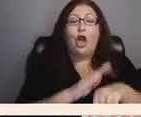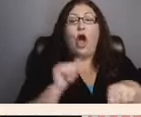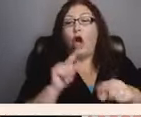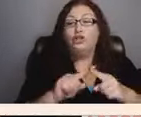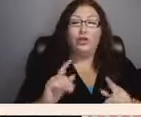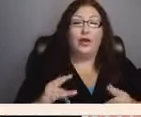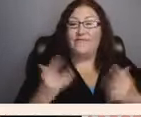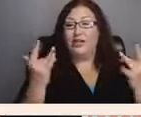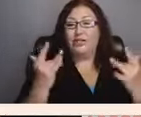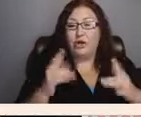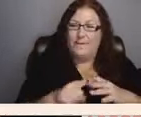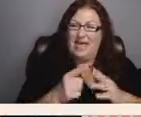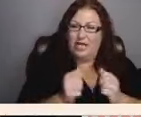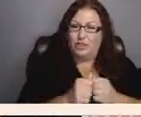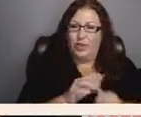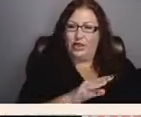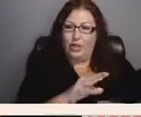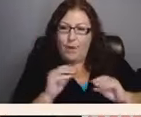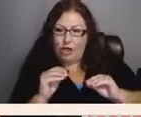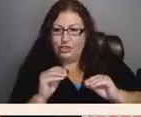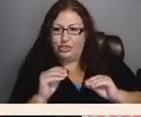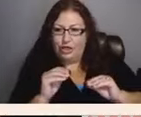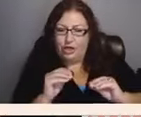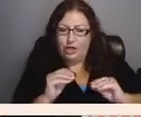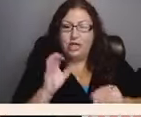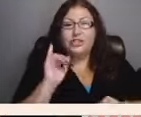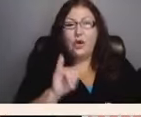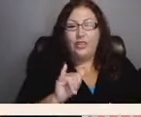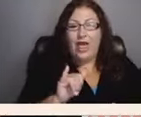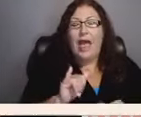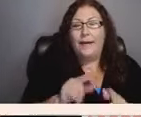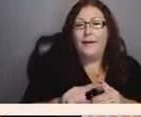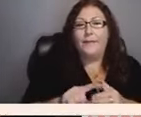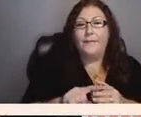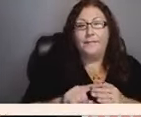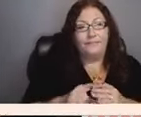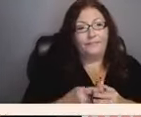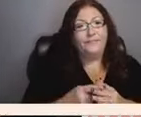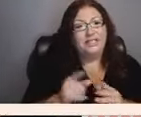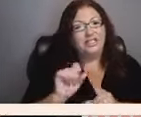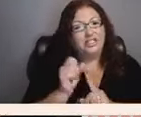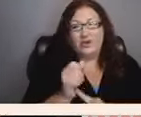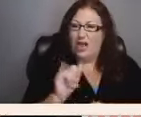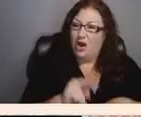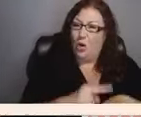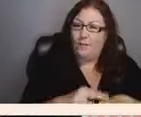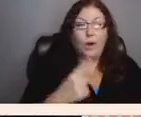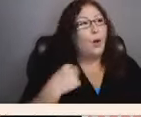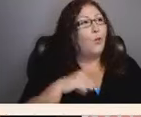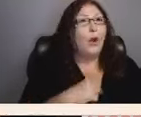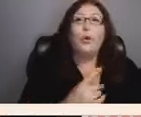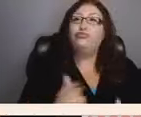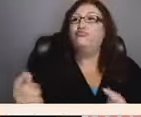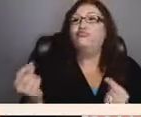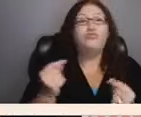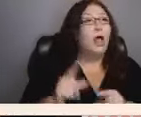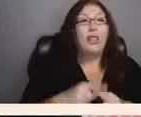departure. The adventure begins in a situation that's normal, like we were going about our business, and then one